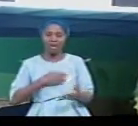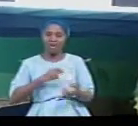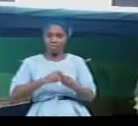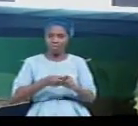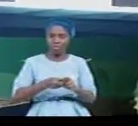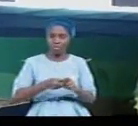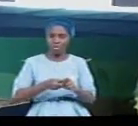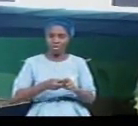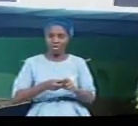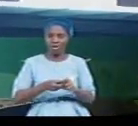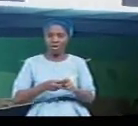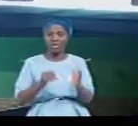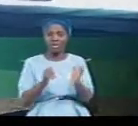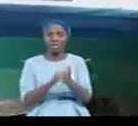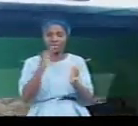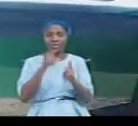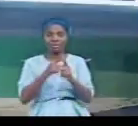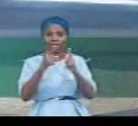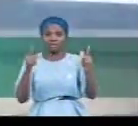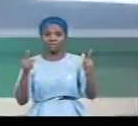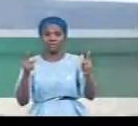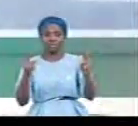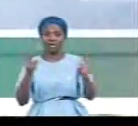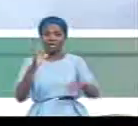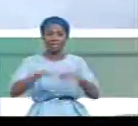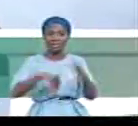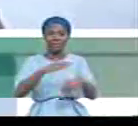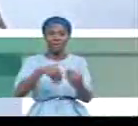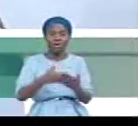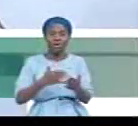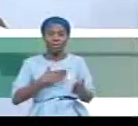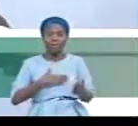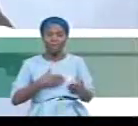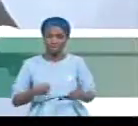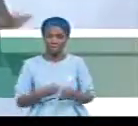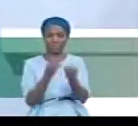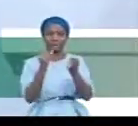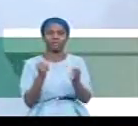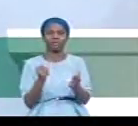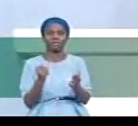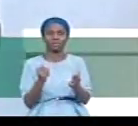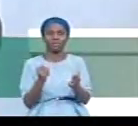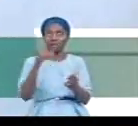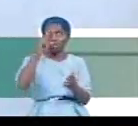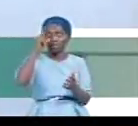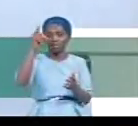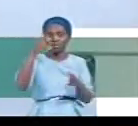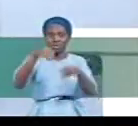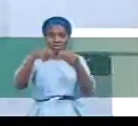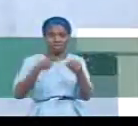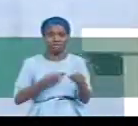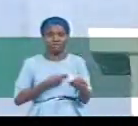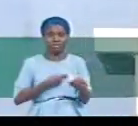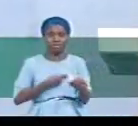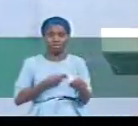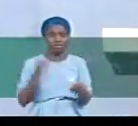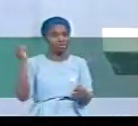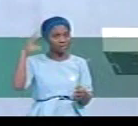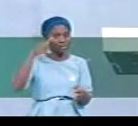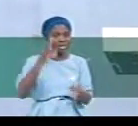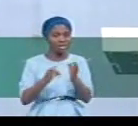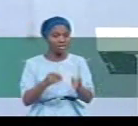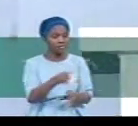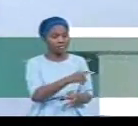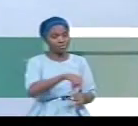than all my challenges. He gives us faith. And if those other people, if